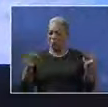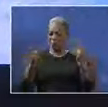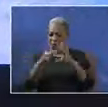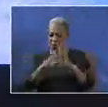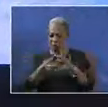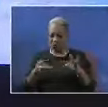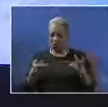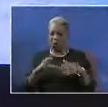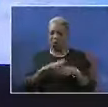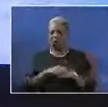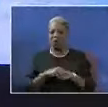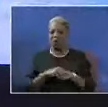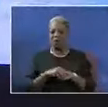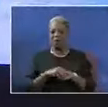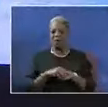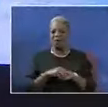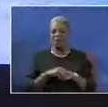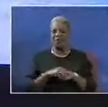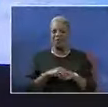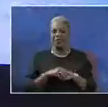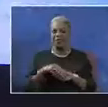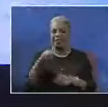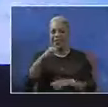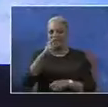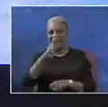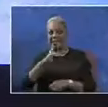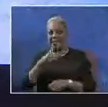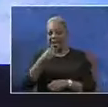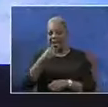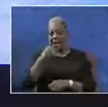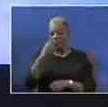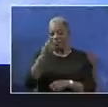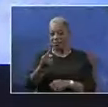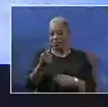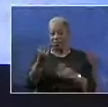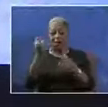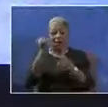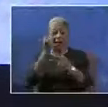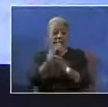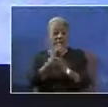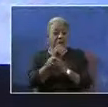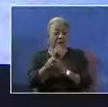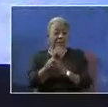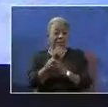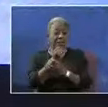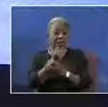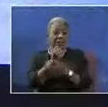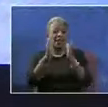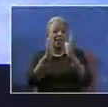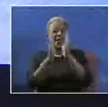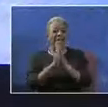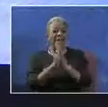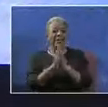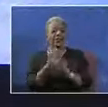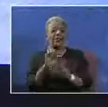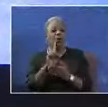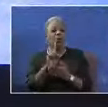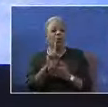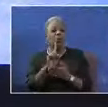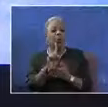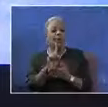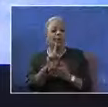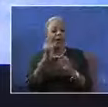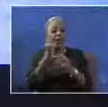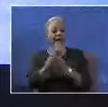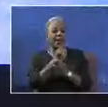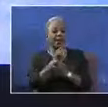and so now it came to pass after these things, the God tested Abraham and said to him, Abraham, and he said, here I am. And verse 2, do you have it? Verse 2